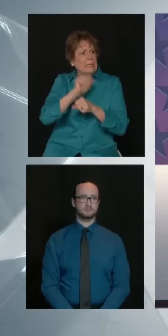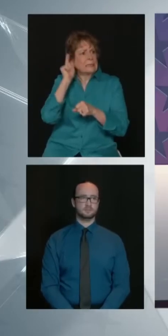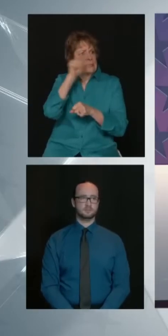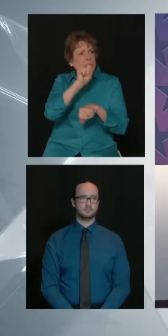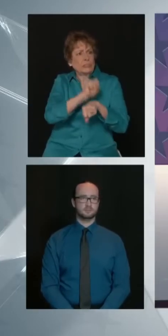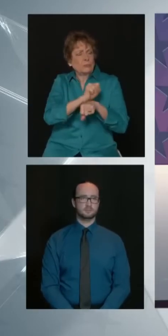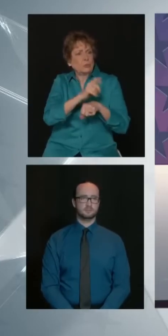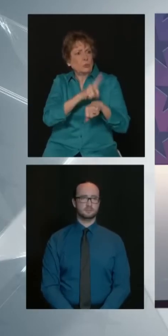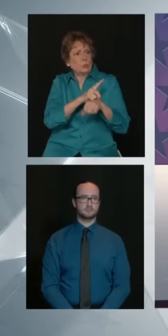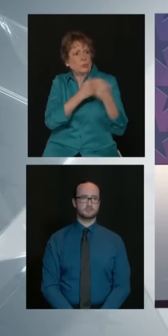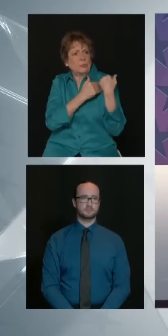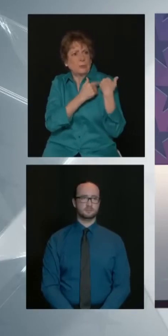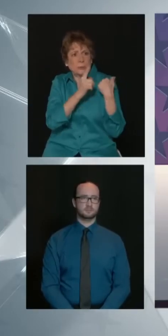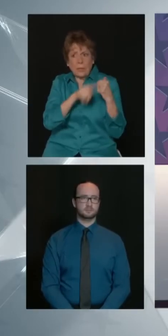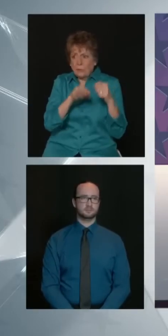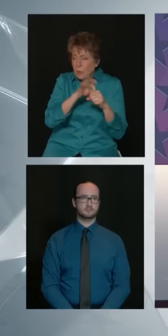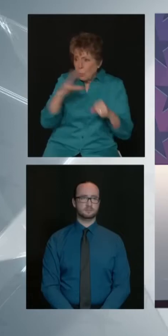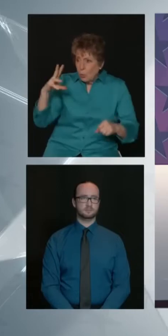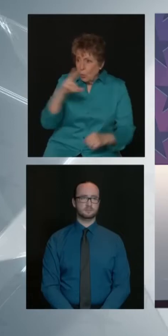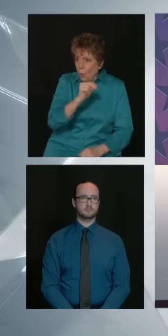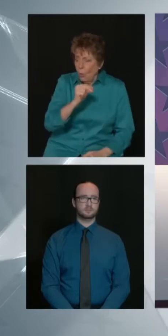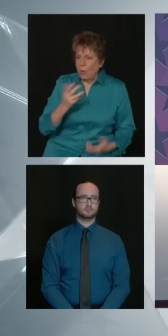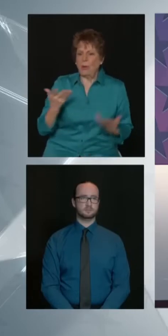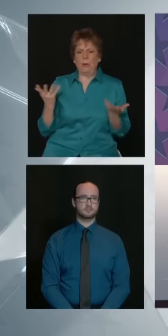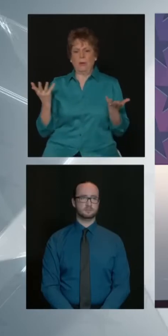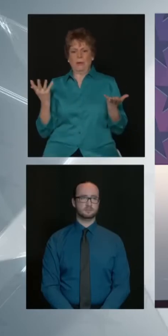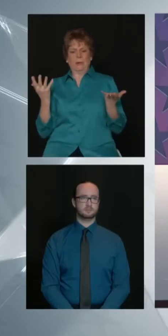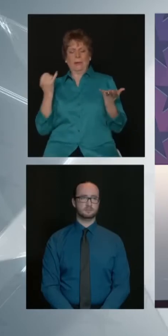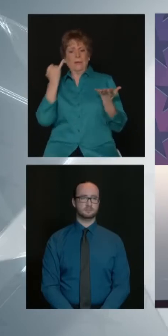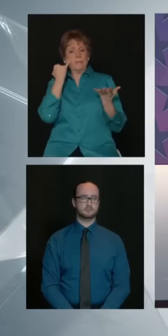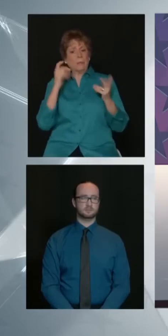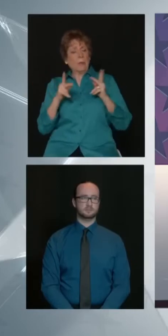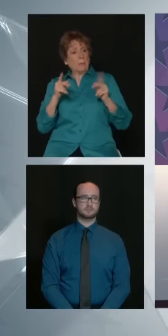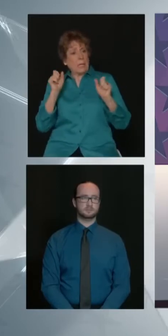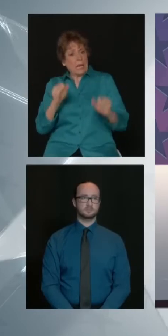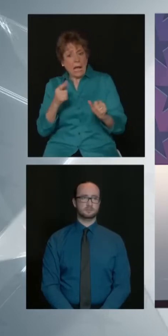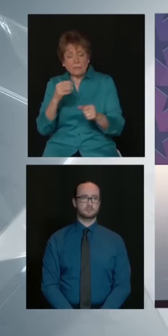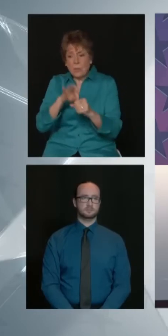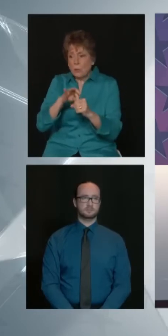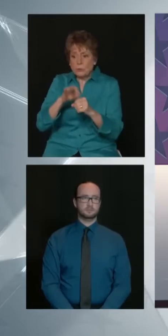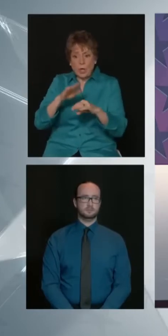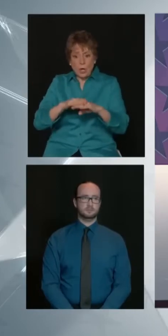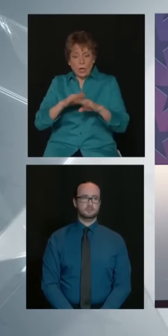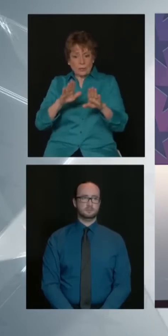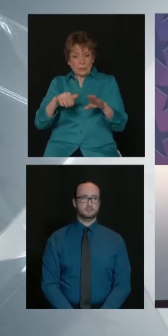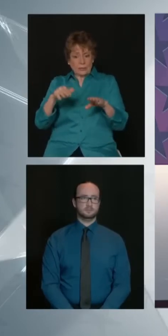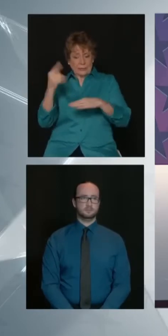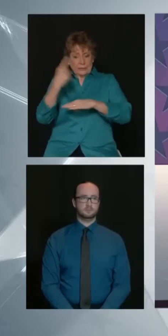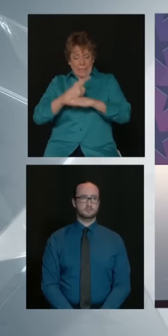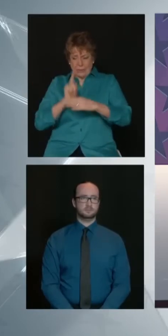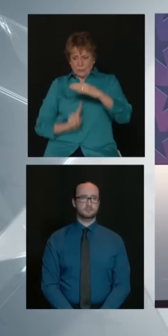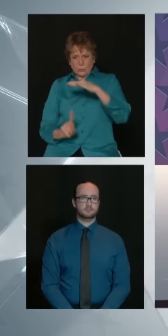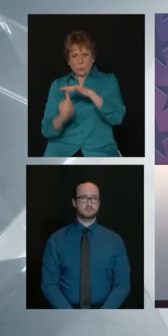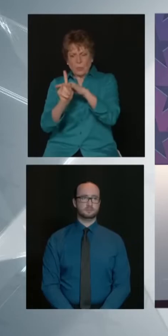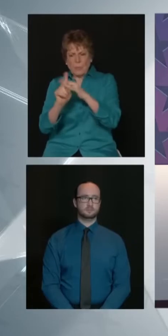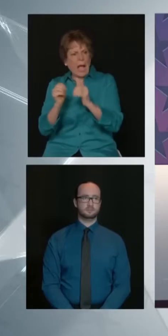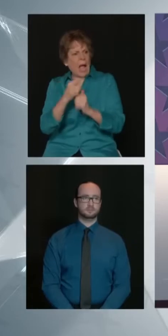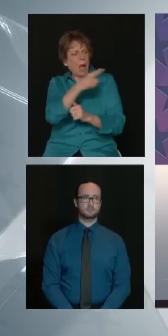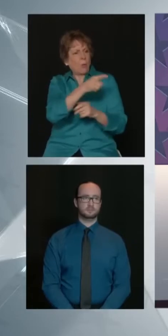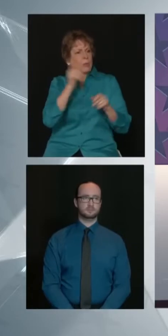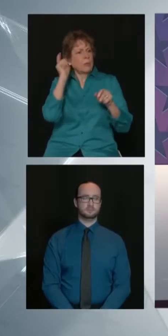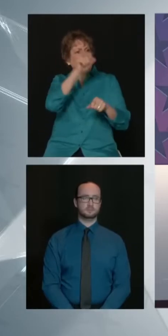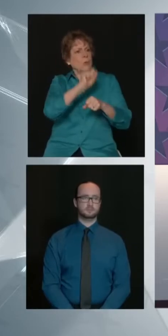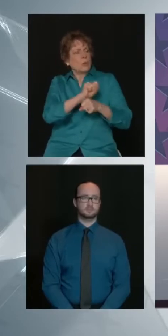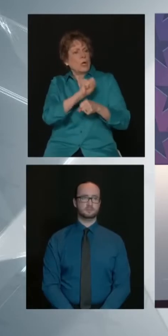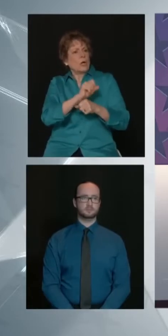his plan to just vote on Election Day. He mentioned voter ID. I'm okay with that. You know, these are conspiracies